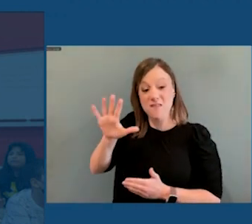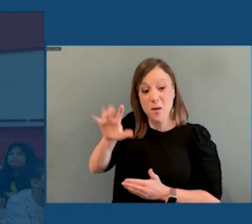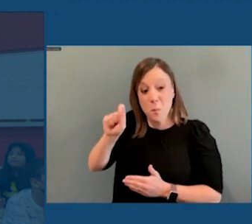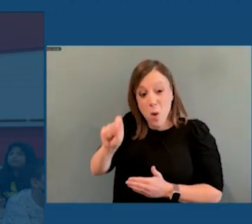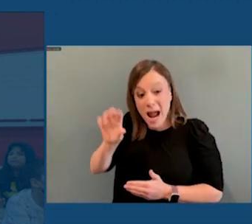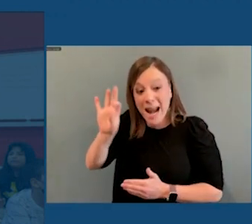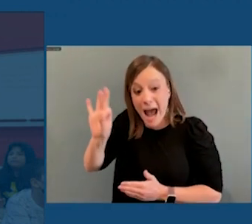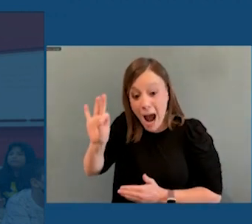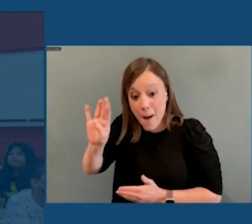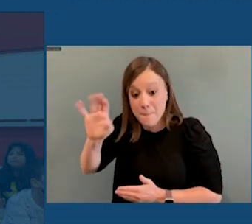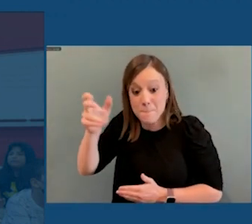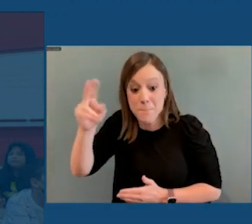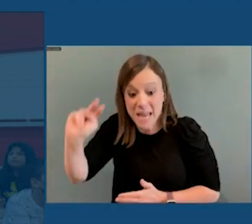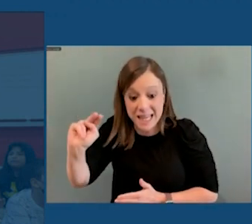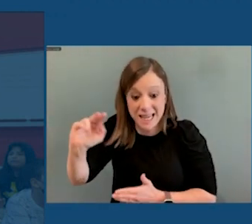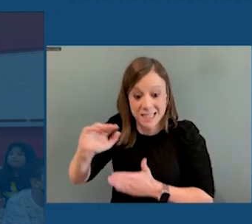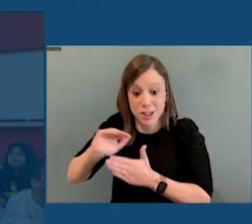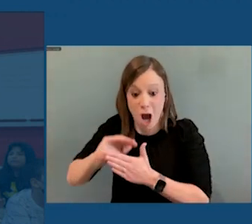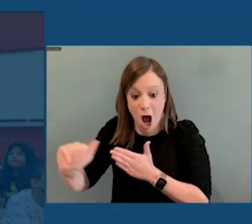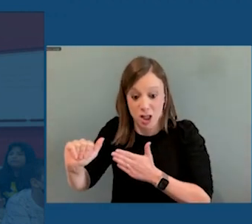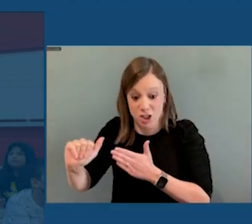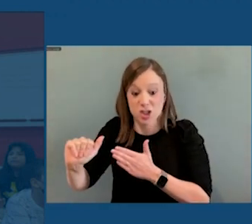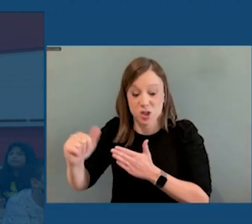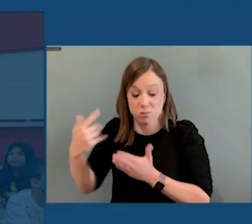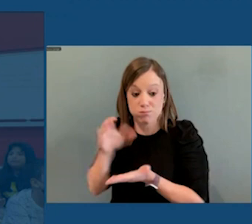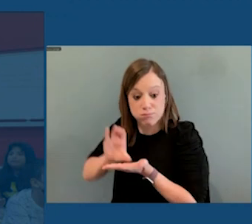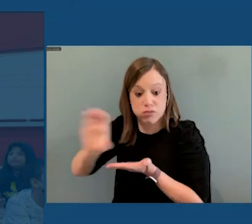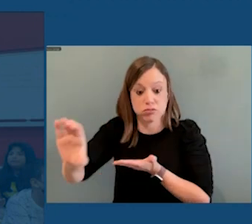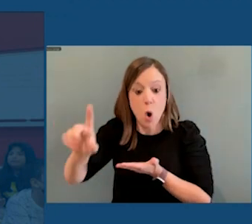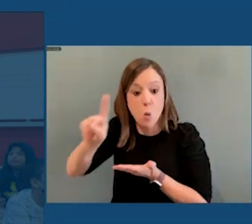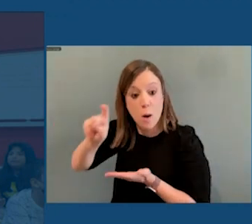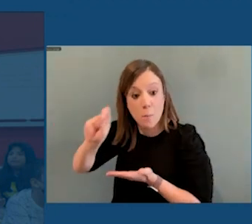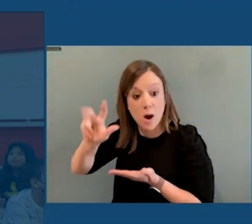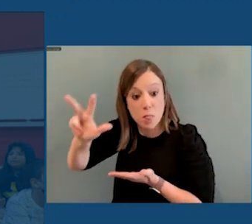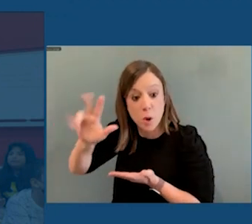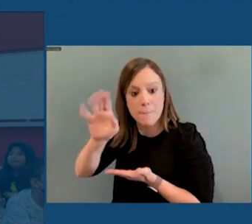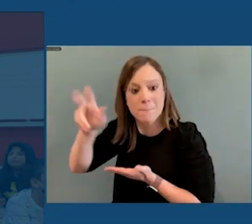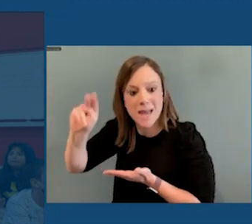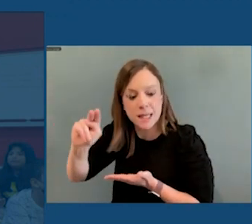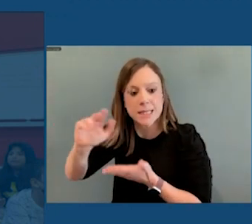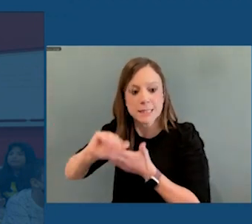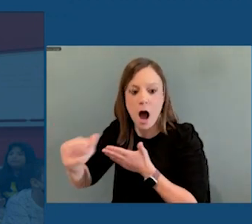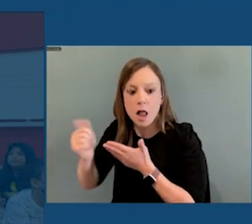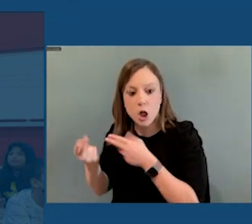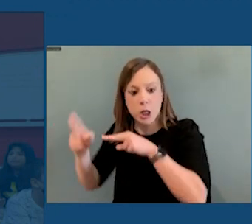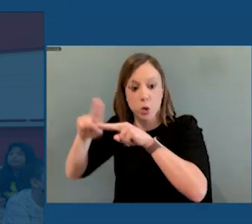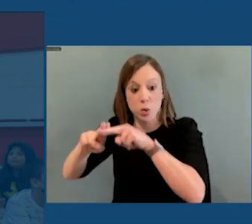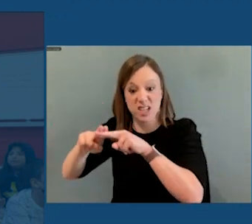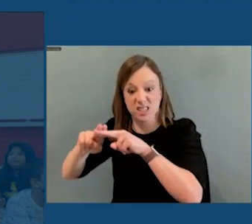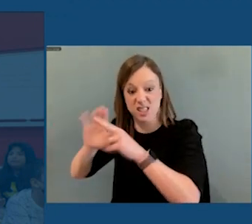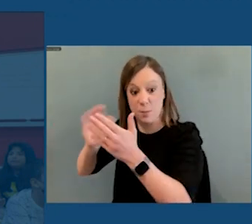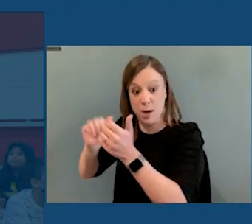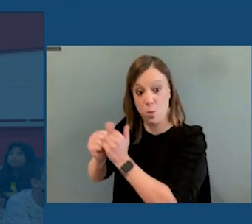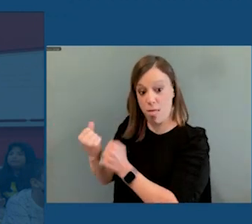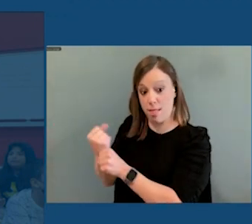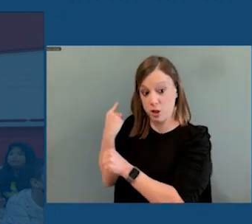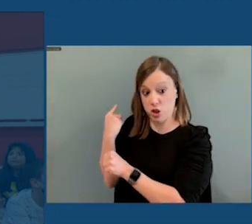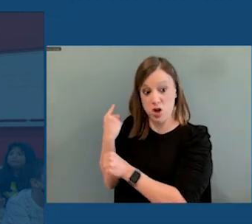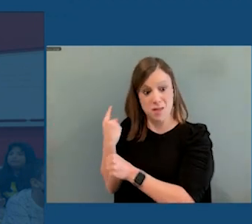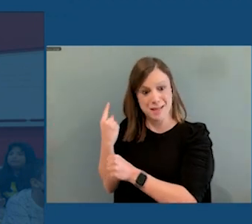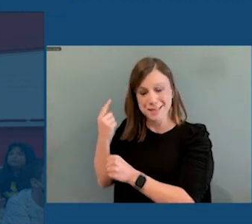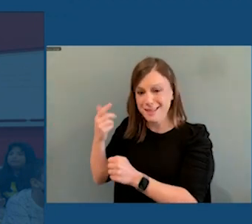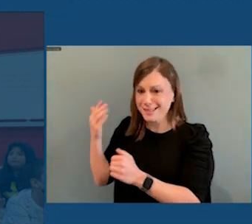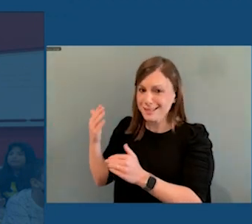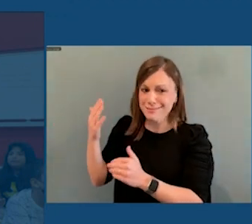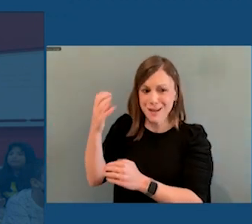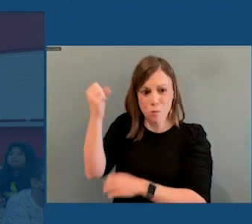a $1.3 billion increase over last year, the highest amount in our state history. So now,